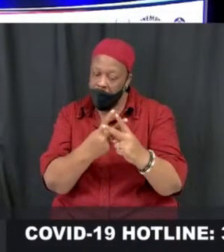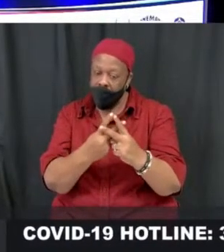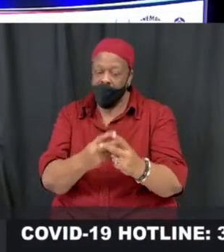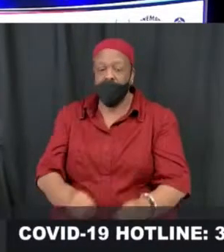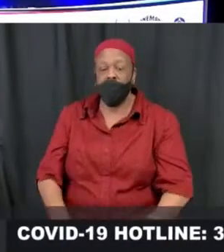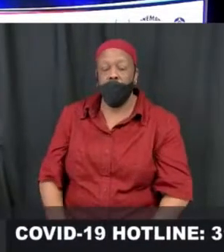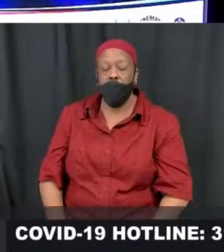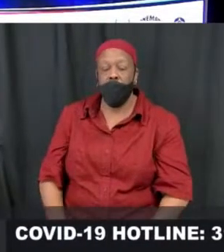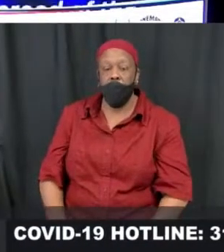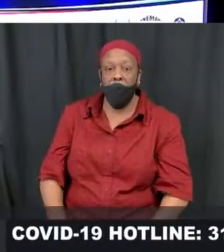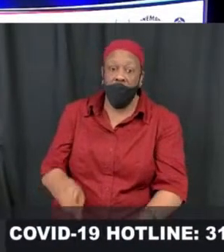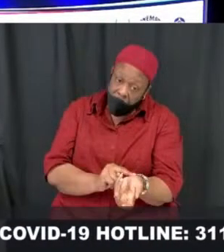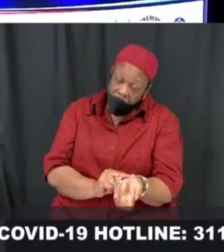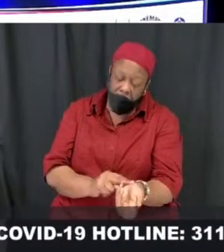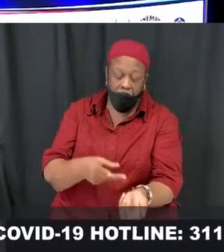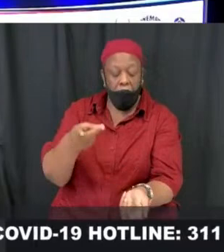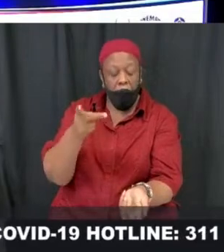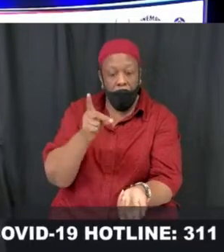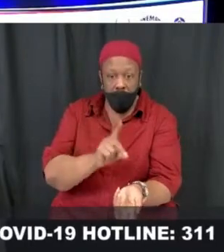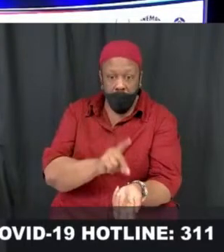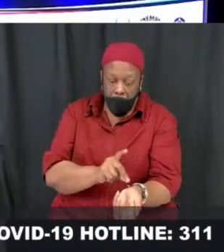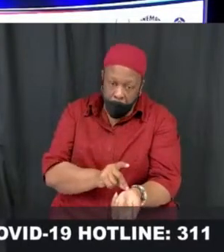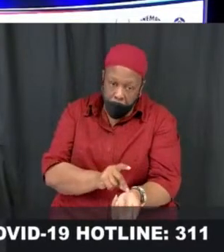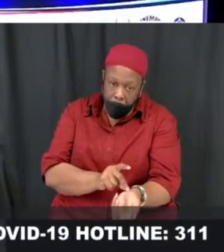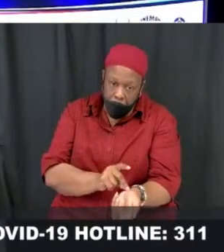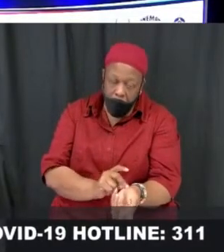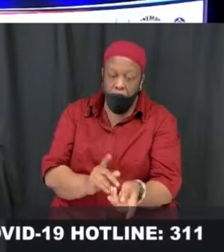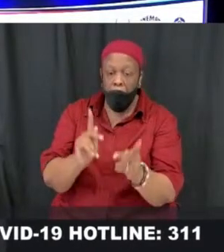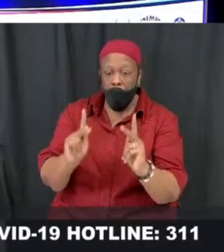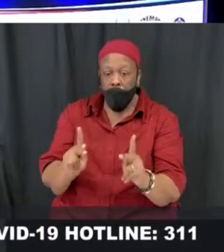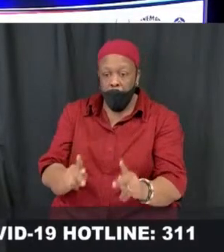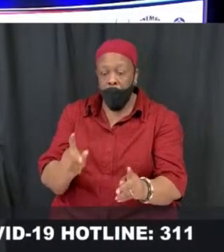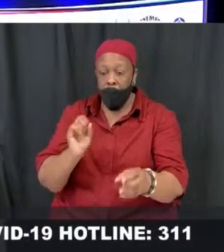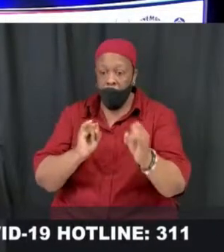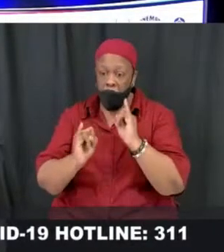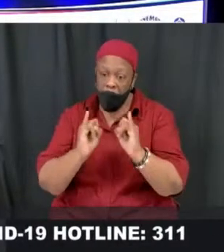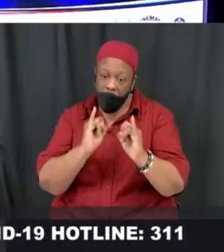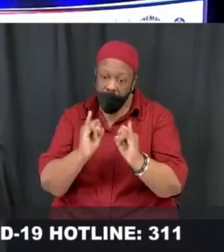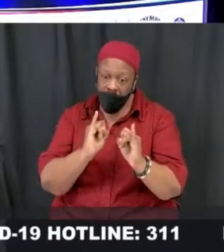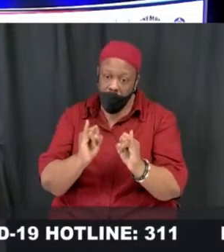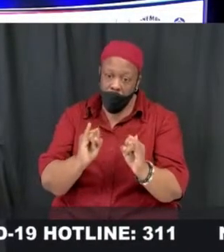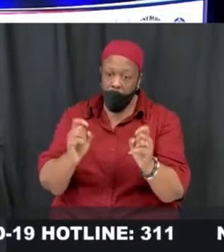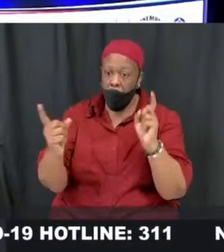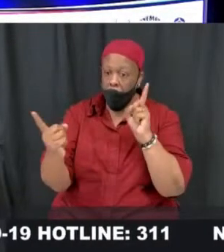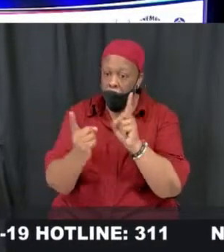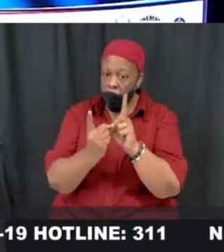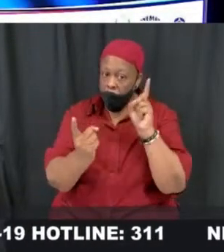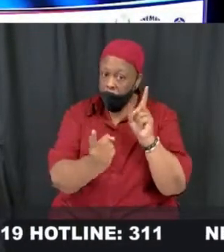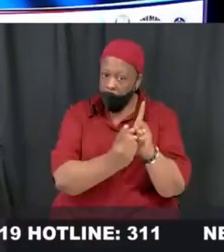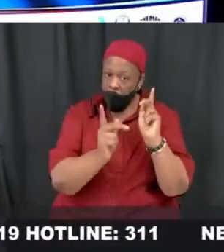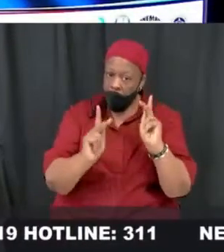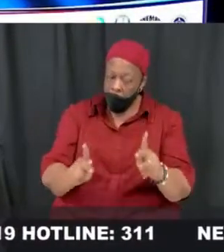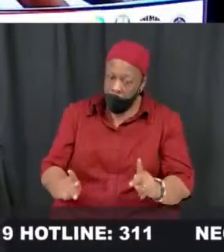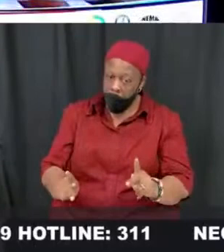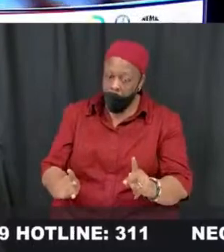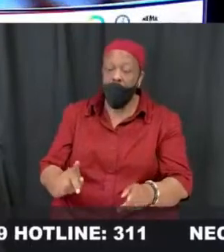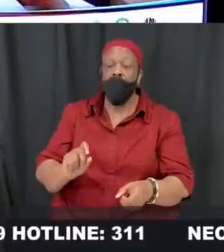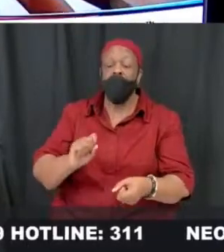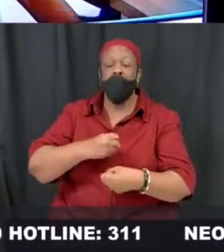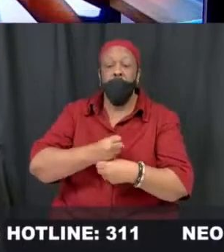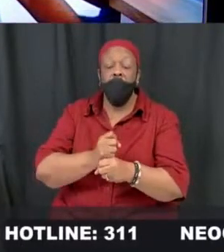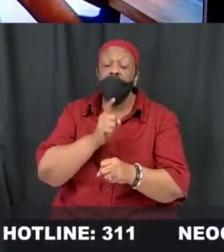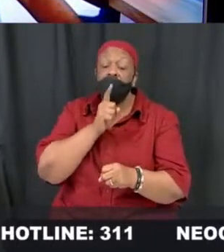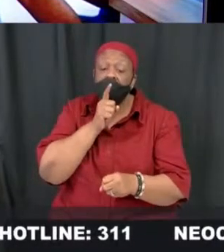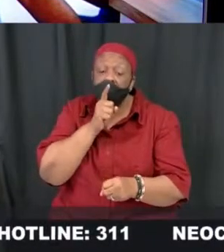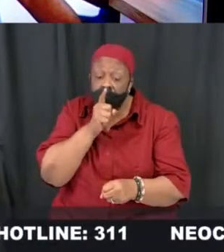our contact tracers, giving their all to ensure we keep our country safe,